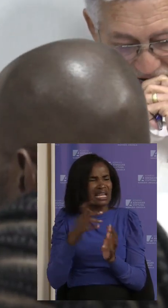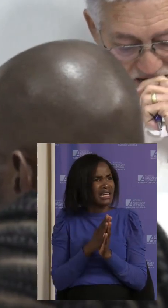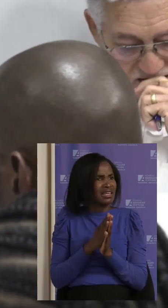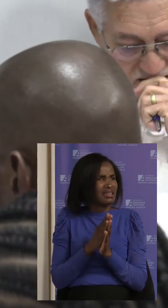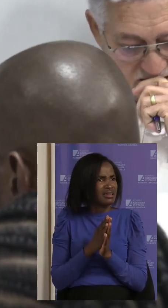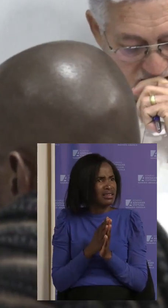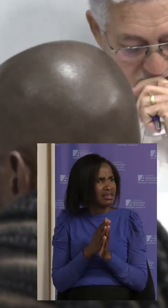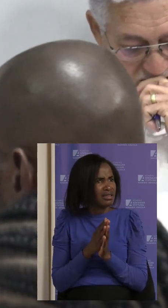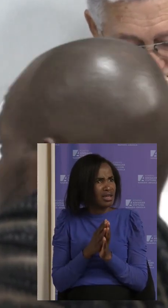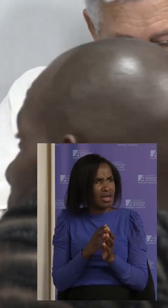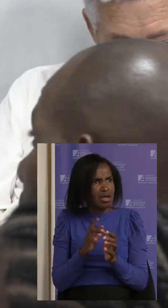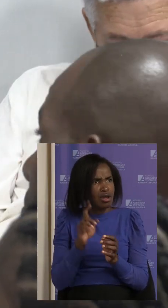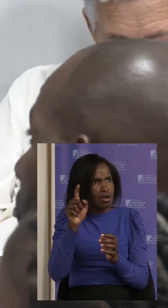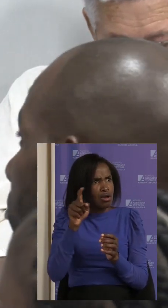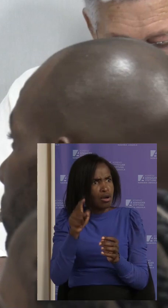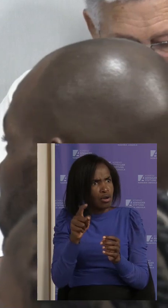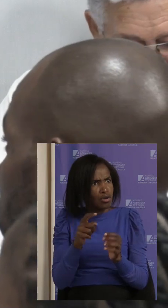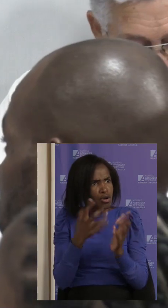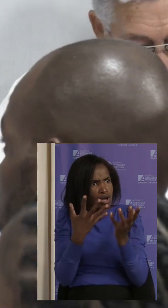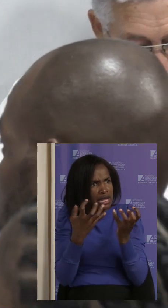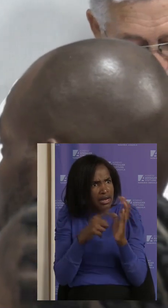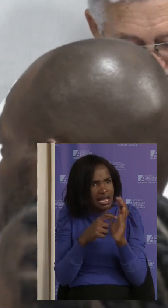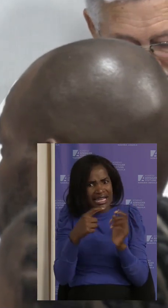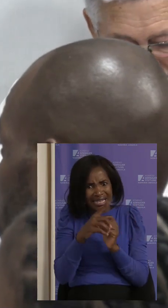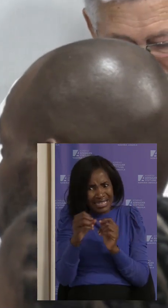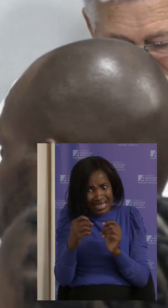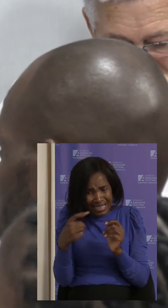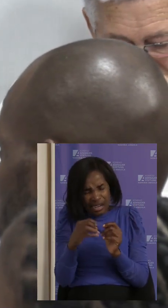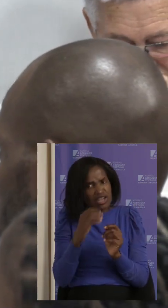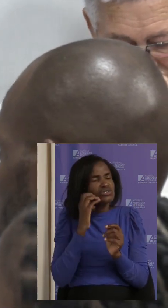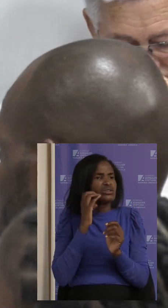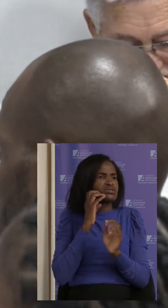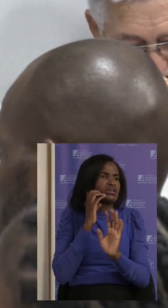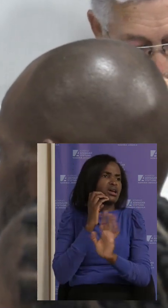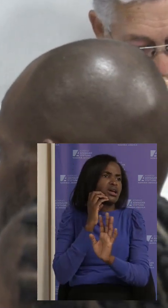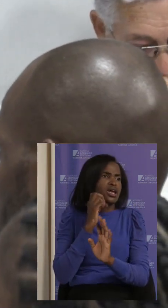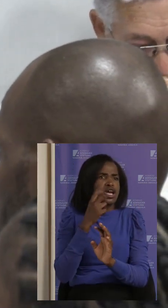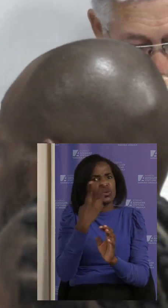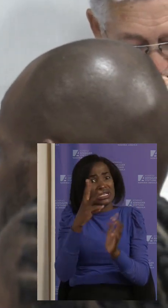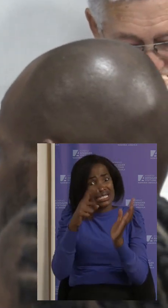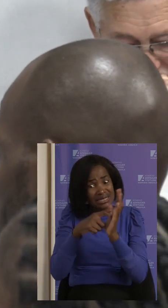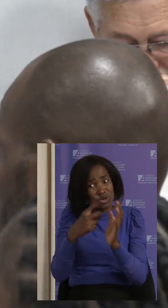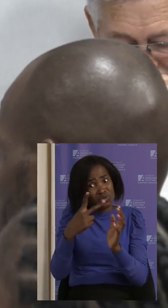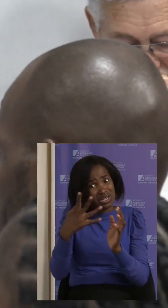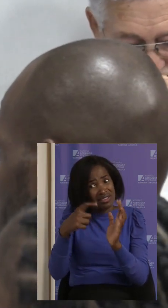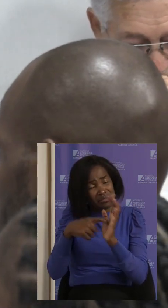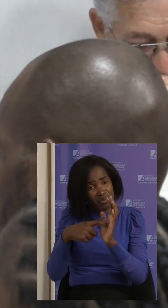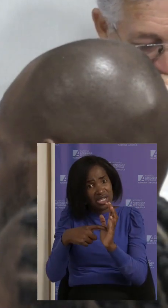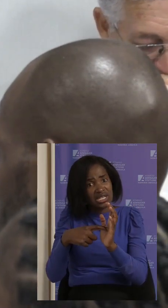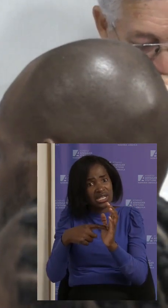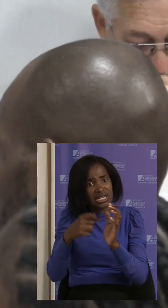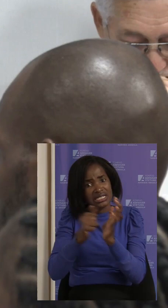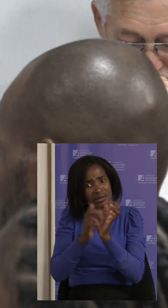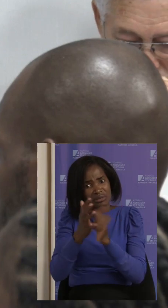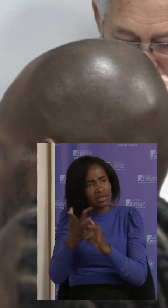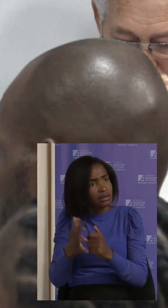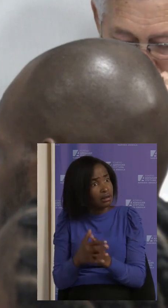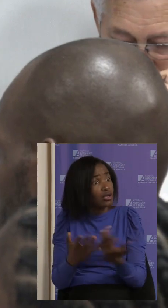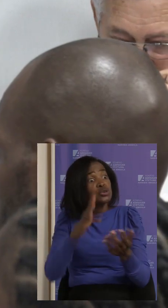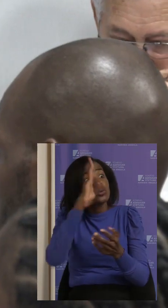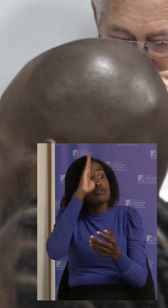is that, what is your ND requirement? No, grade 10. Oh, sorry, no, for us, 26 points or 25 points in how many subjects? So we